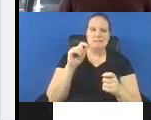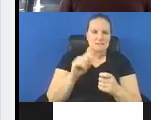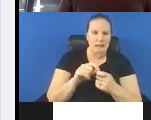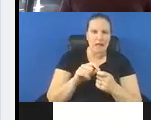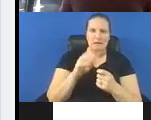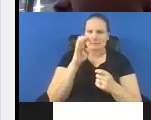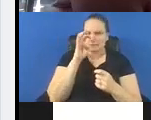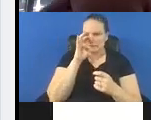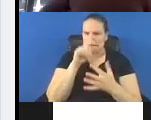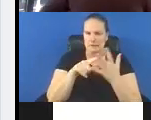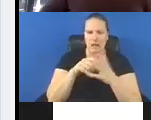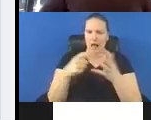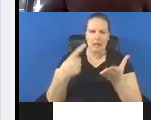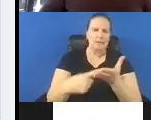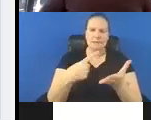Okay.